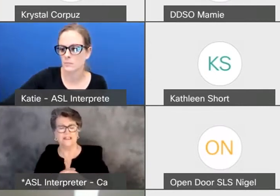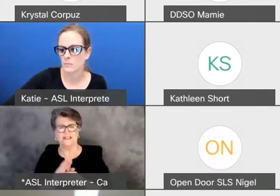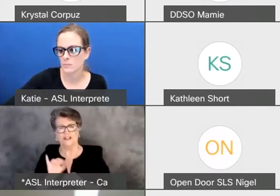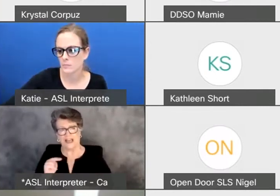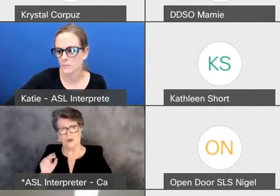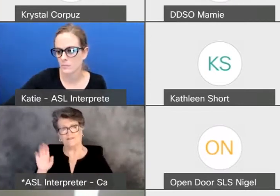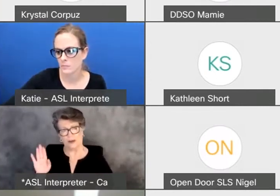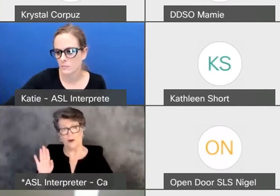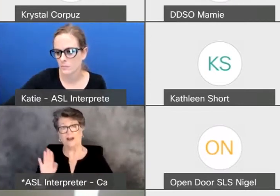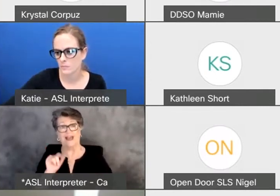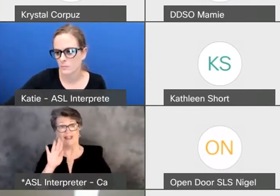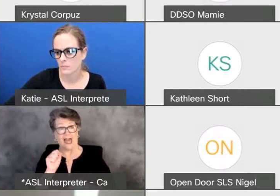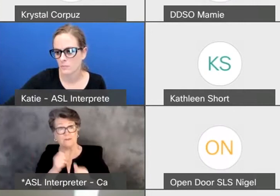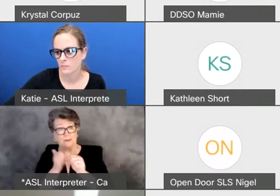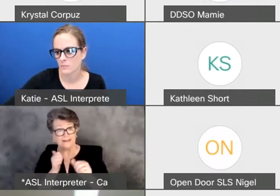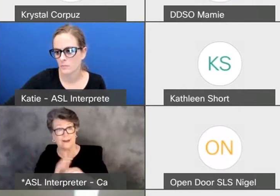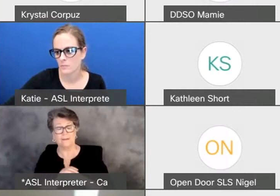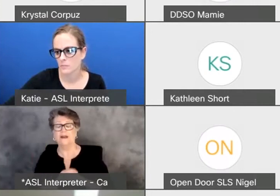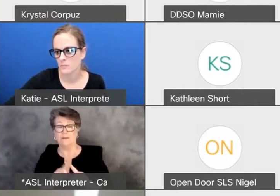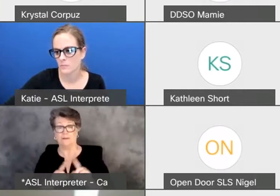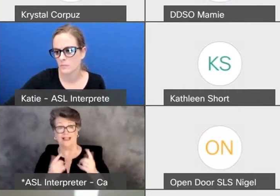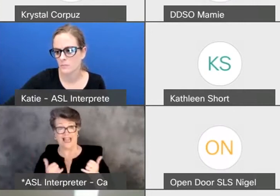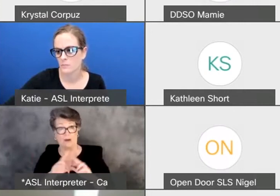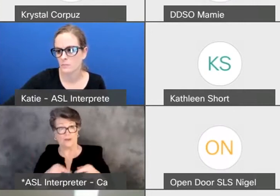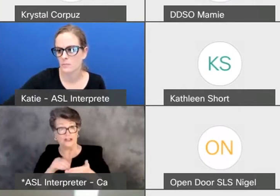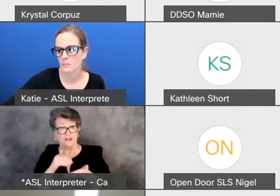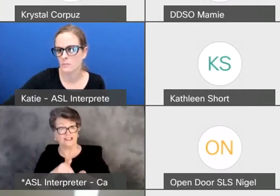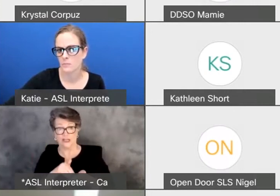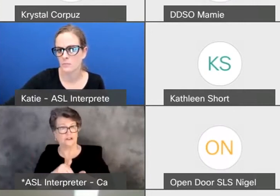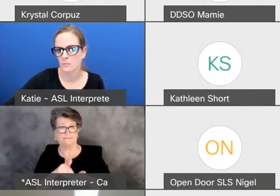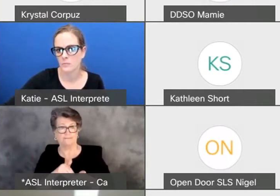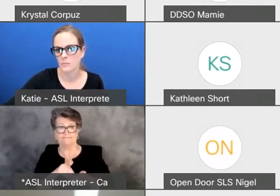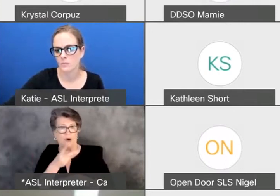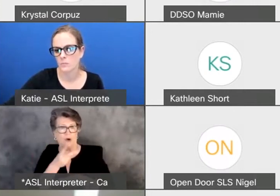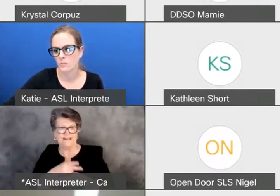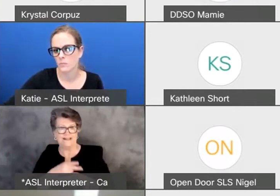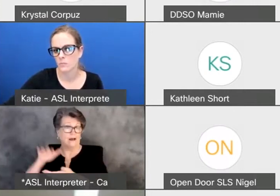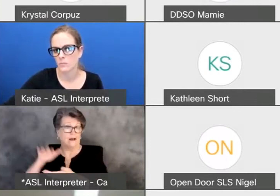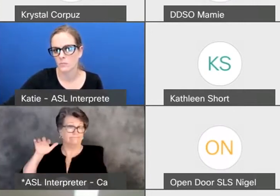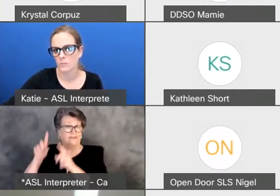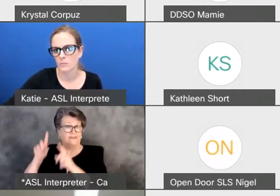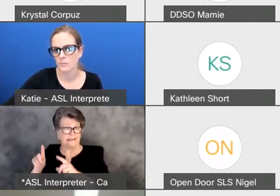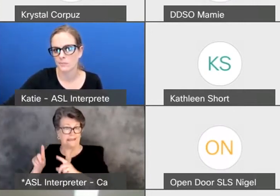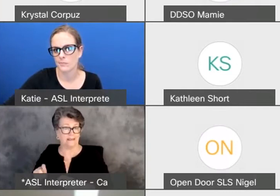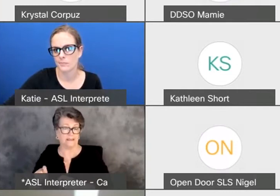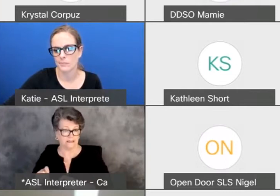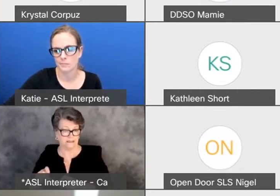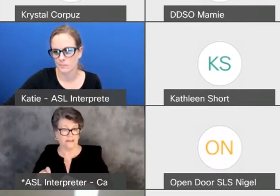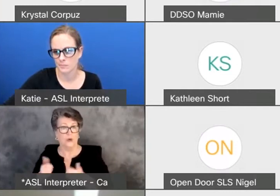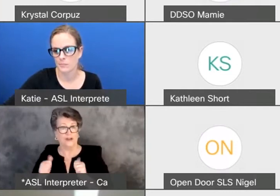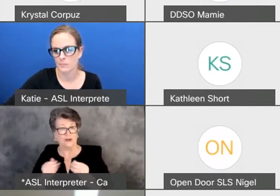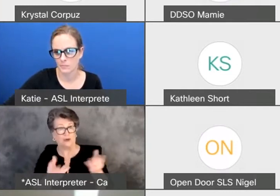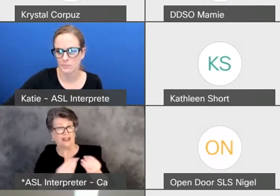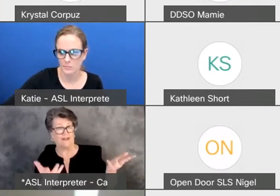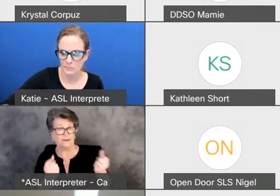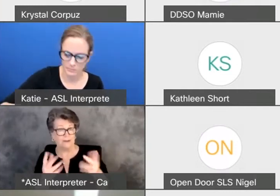being said, we at the regional center we do not maintain a stock per se of tests. We tried to give out as many as we could, kind